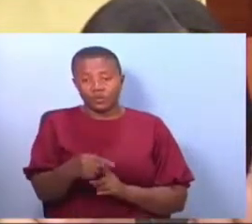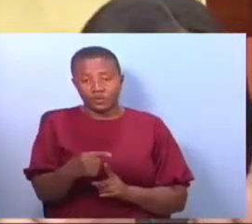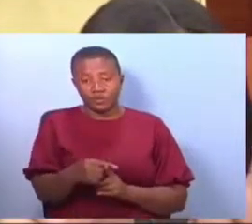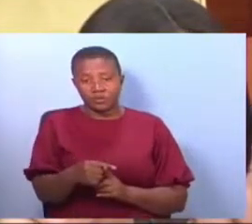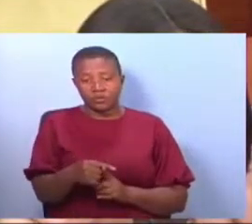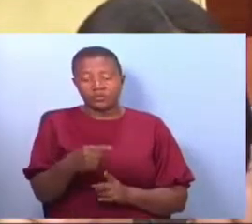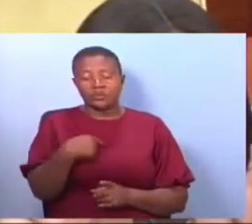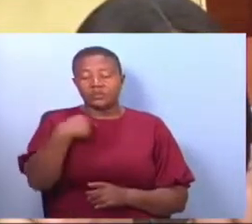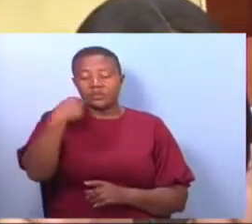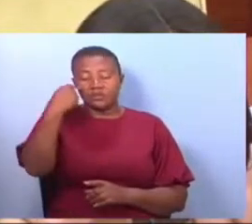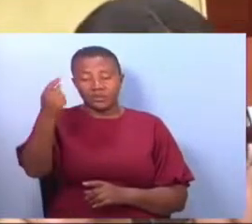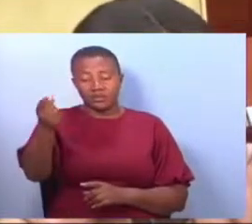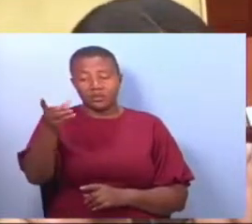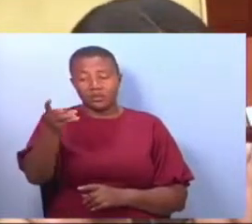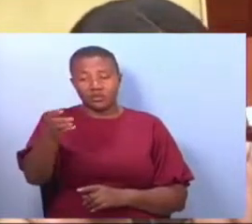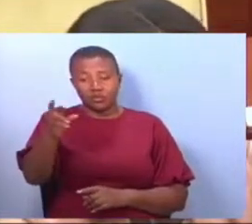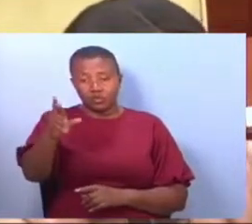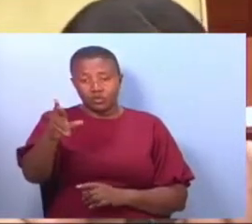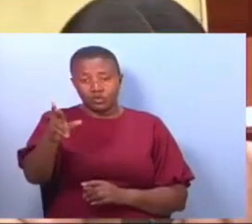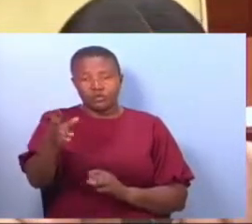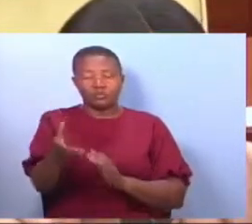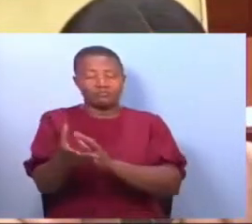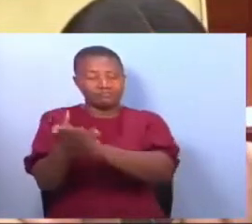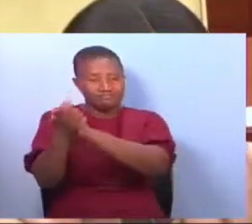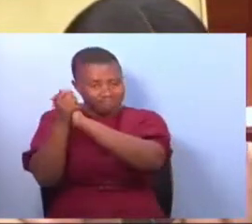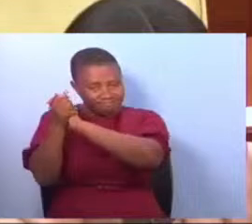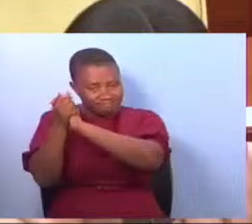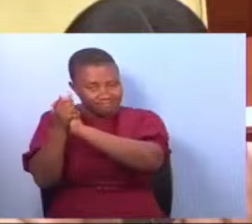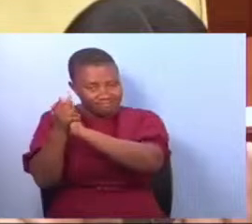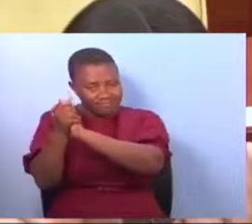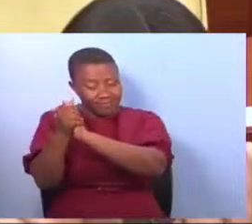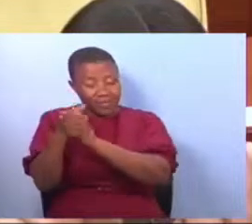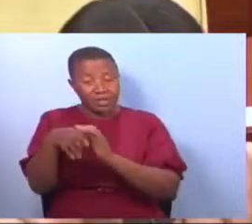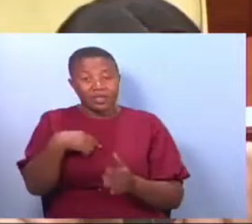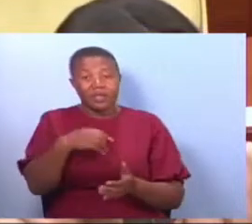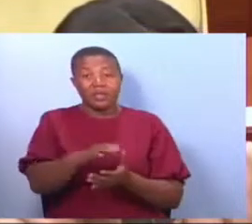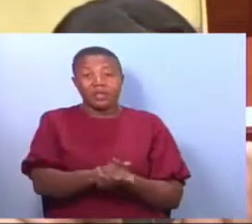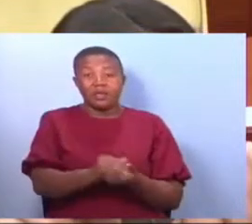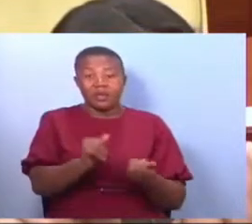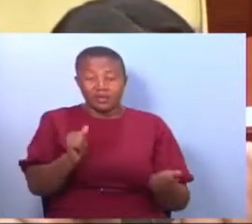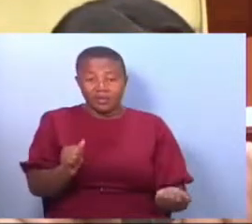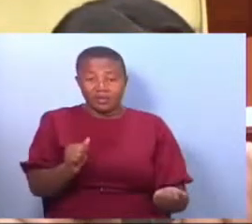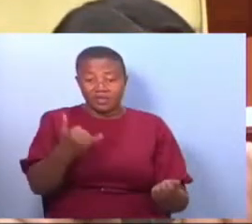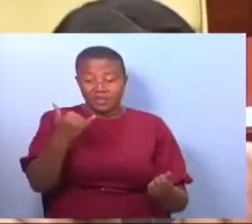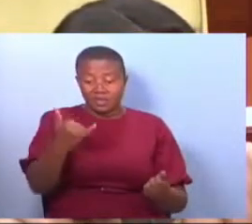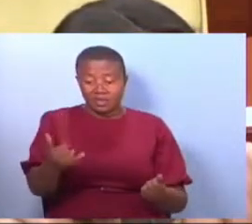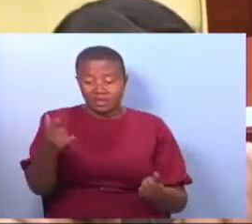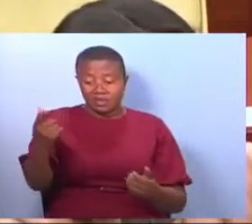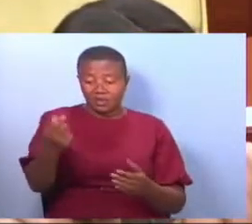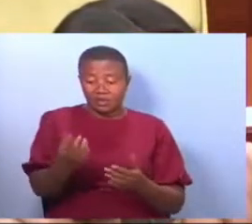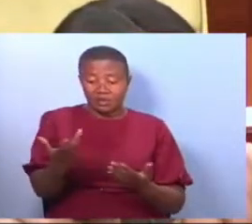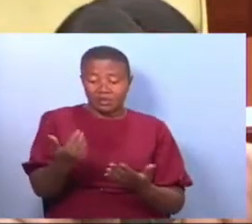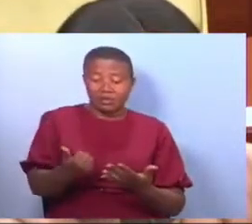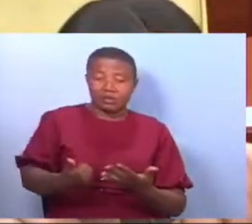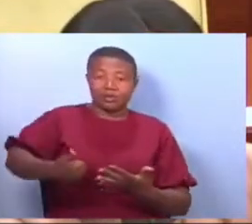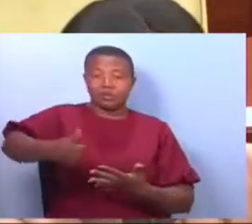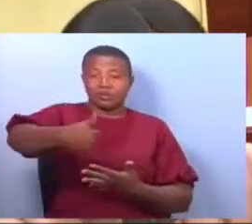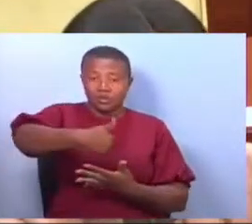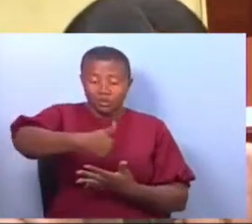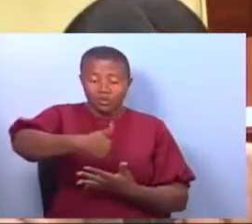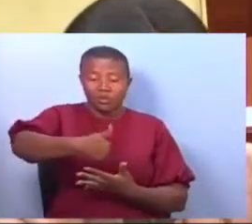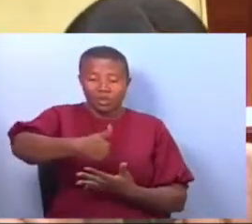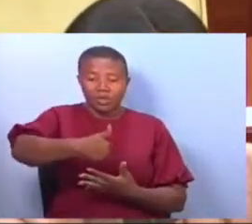to say Ayuko to Dr. Emmanuel Mafo. And I believe that as he has been elevated, other people in our ranks